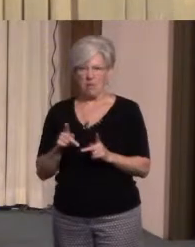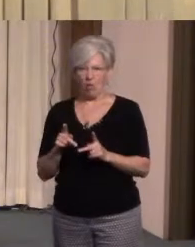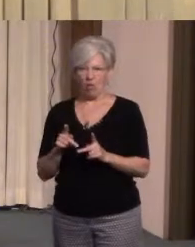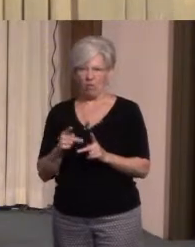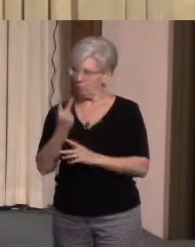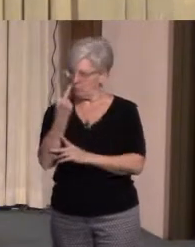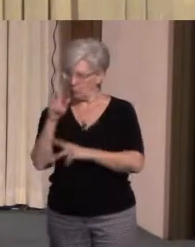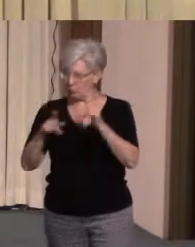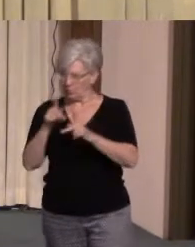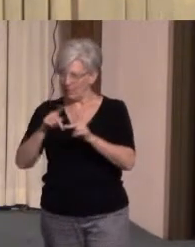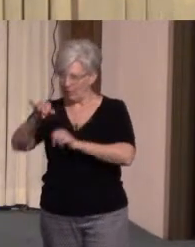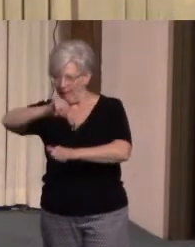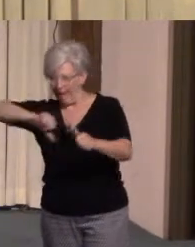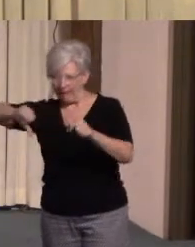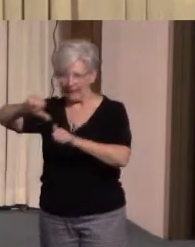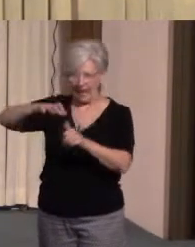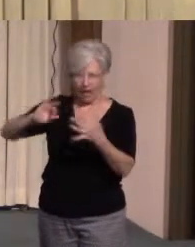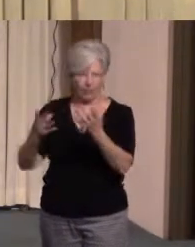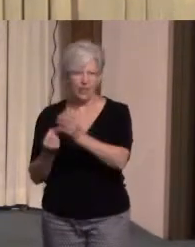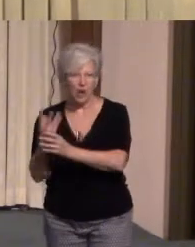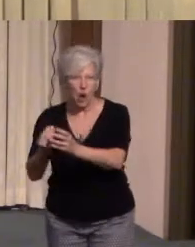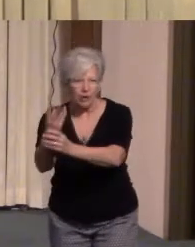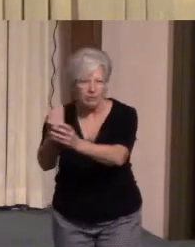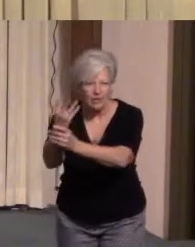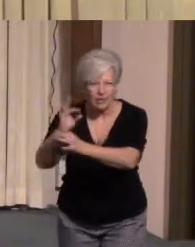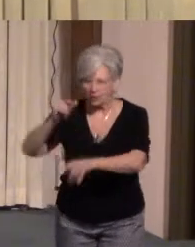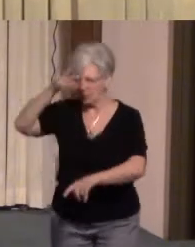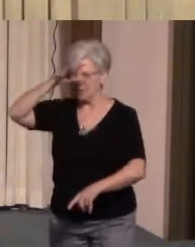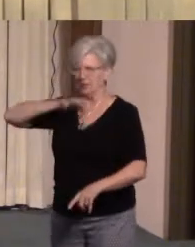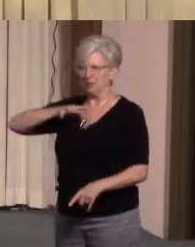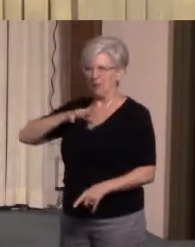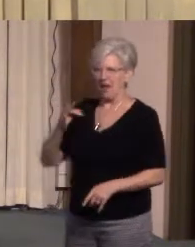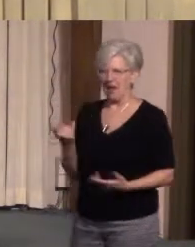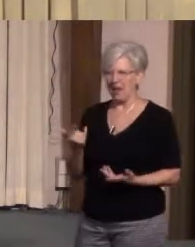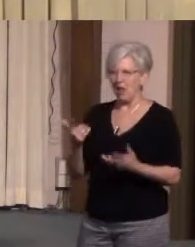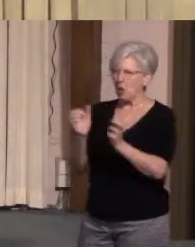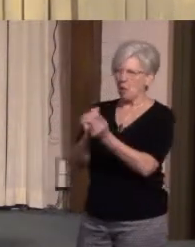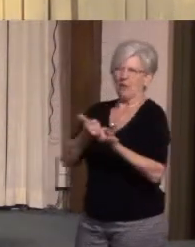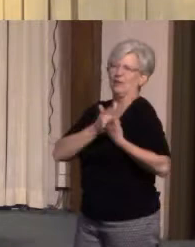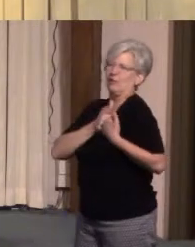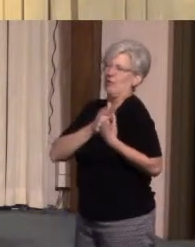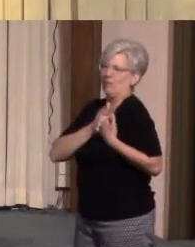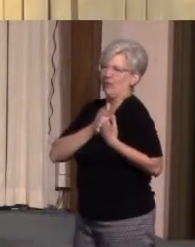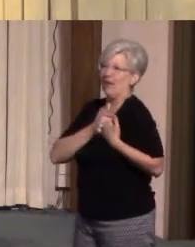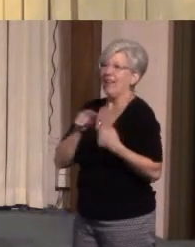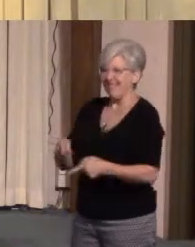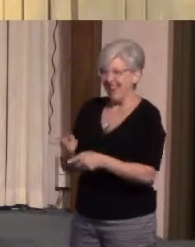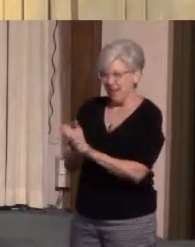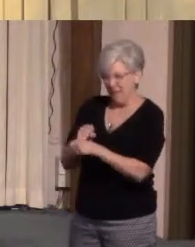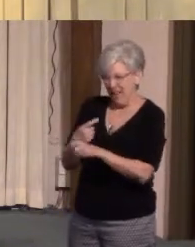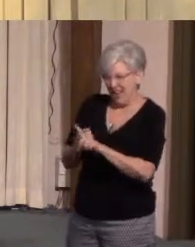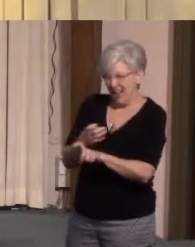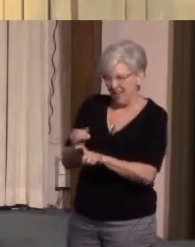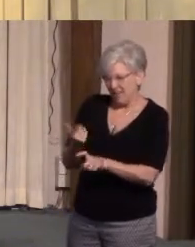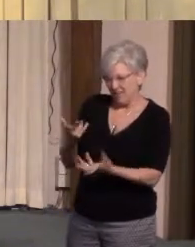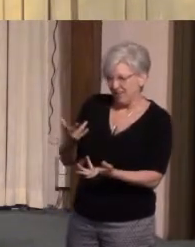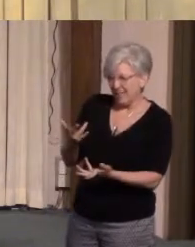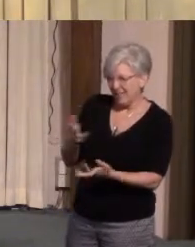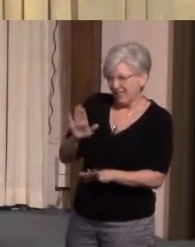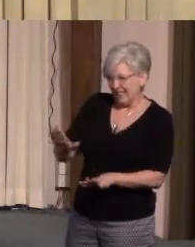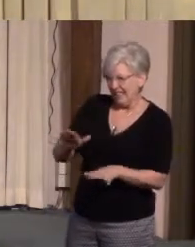have a couple people hanging out in the garden by themselves, right? So God's got this thing set up where he's got this dude and he's got his